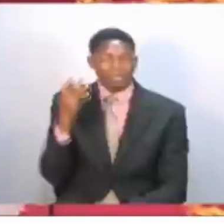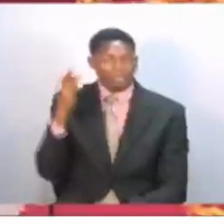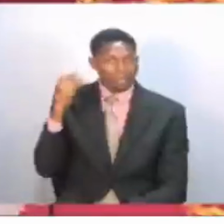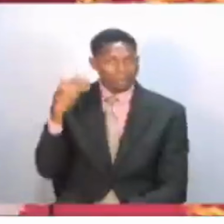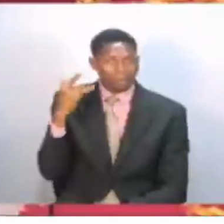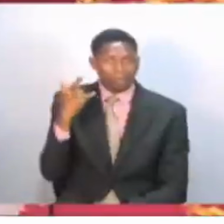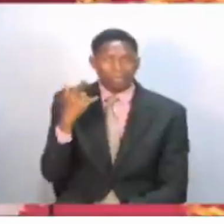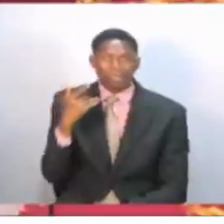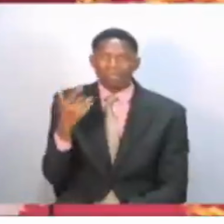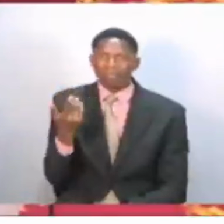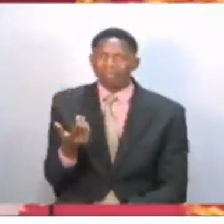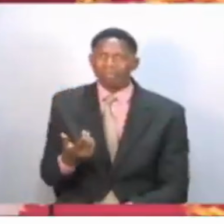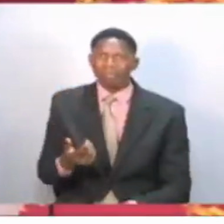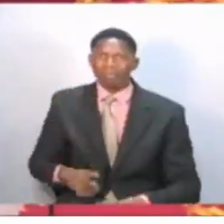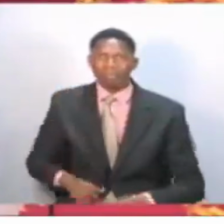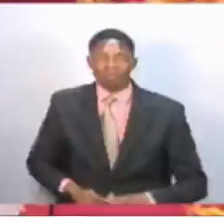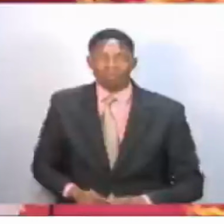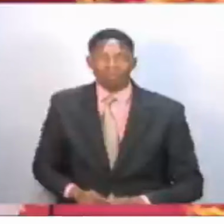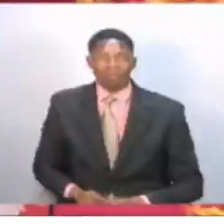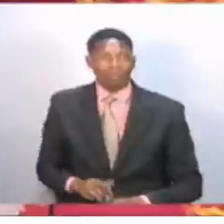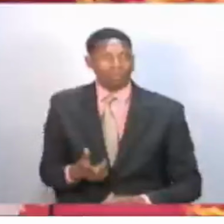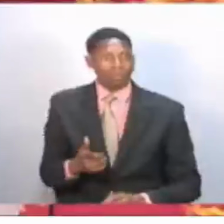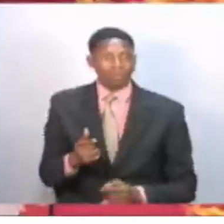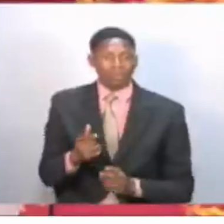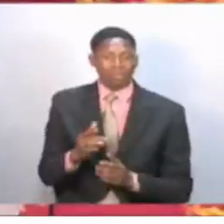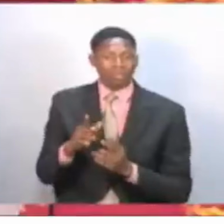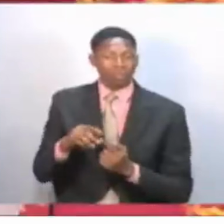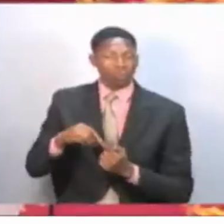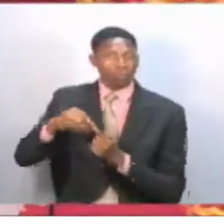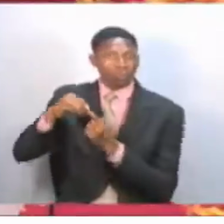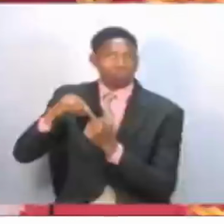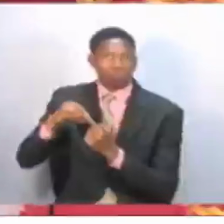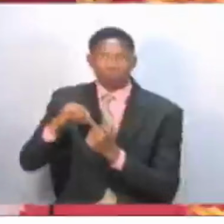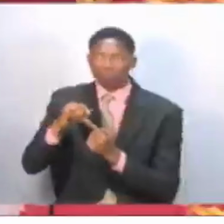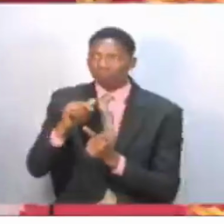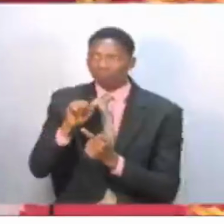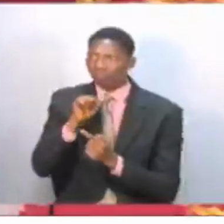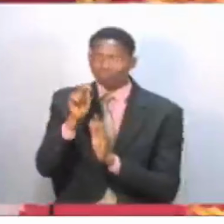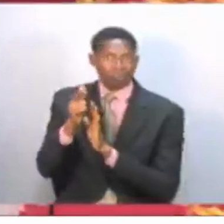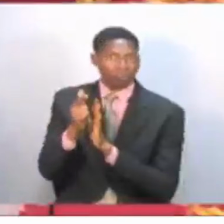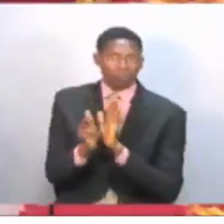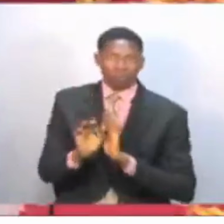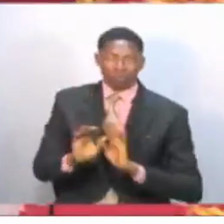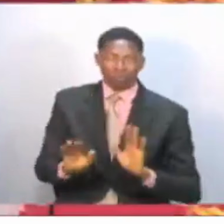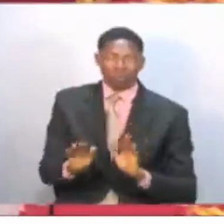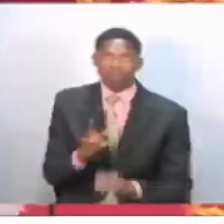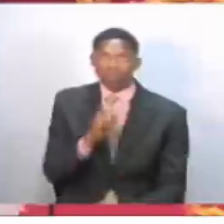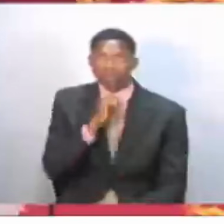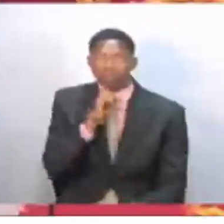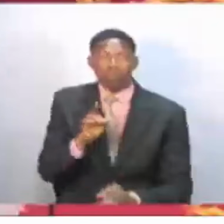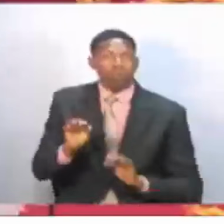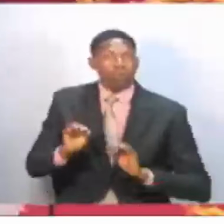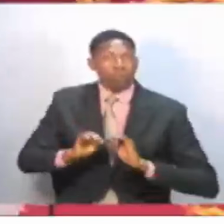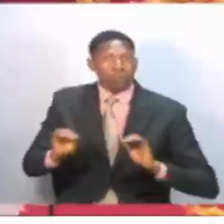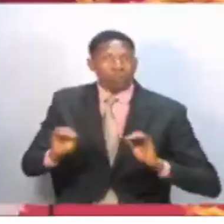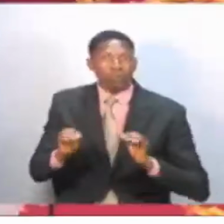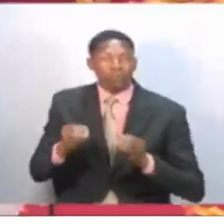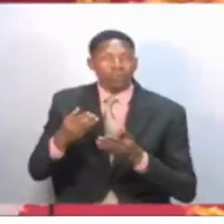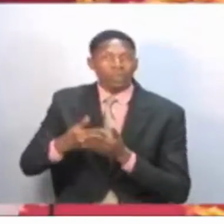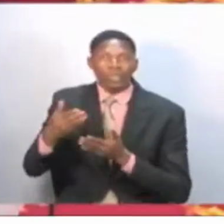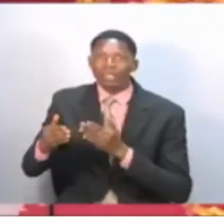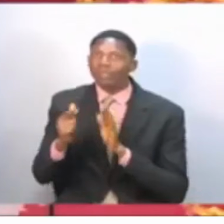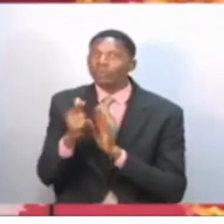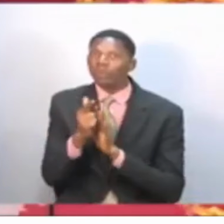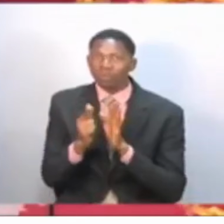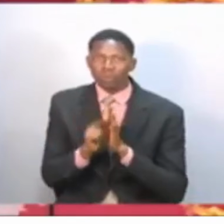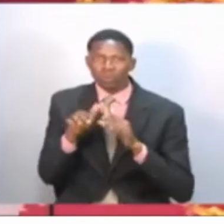it is exception and not the norm. Indeed, no procurement law